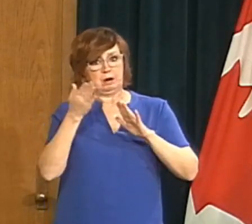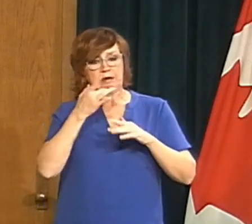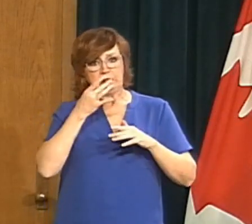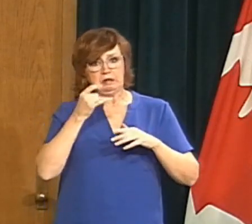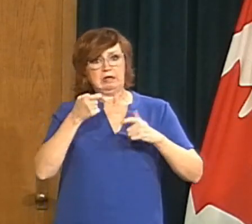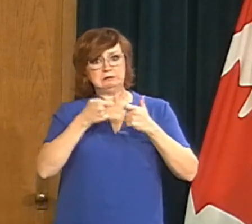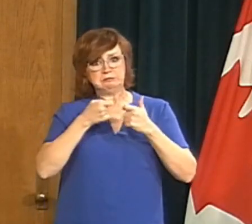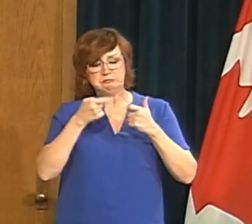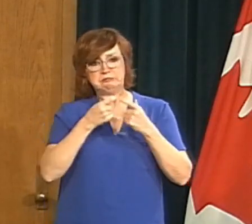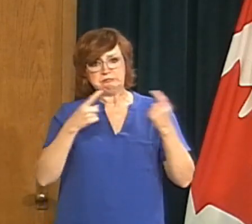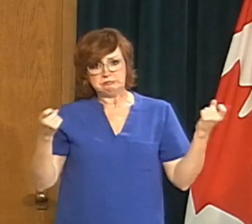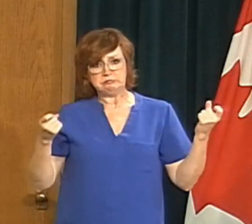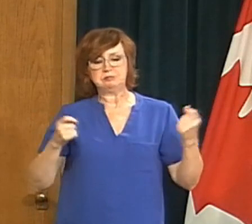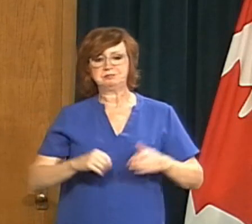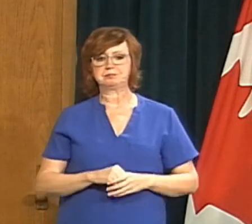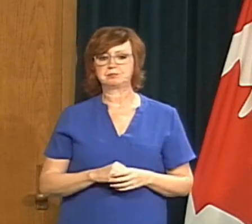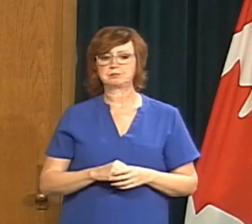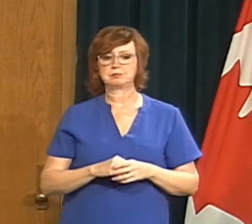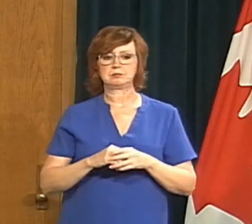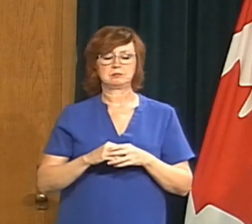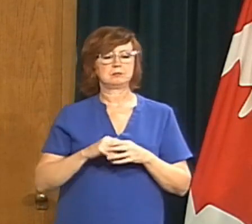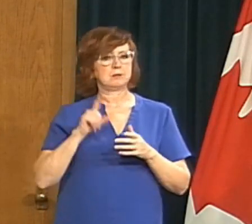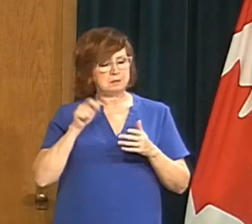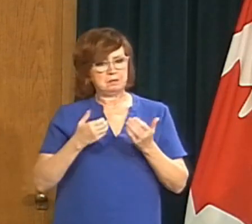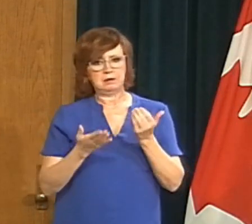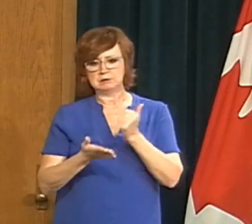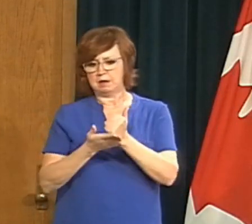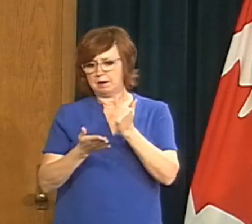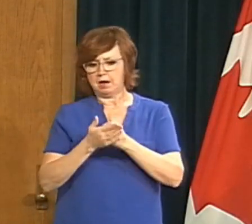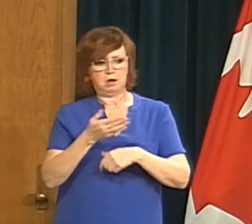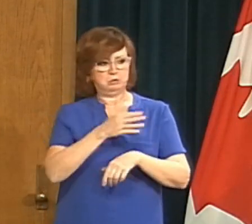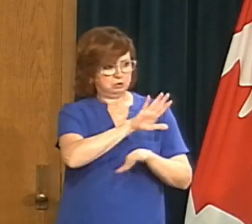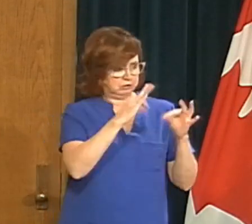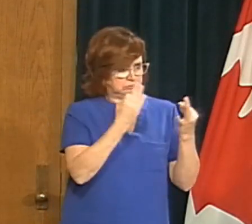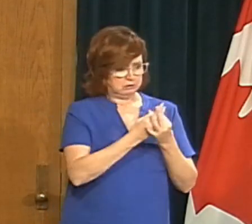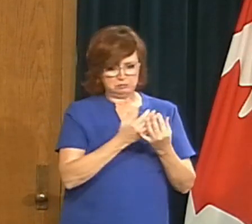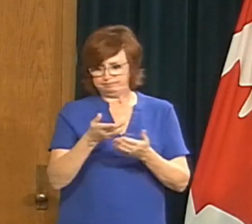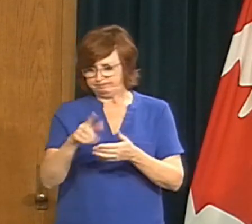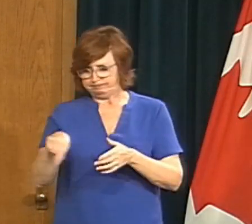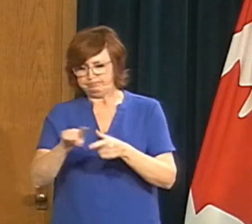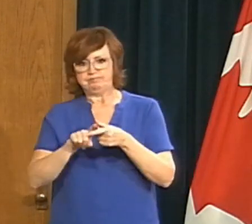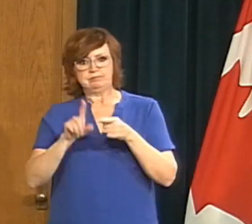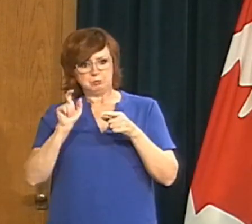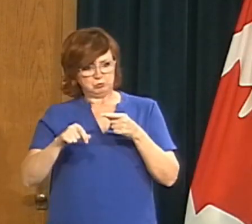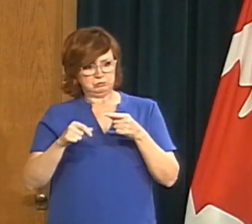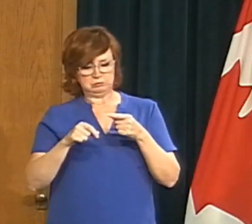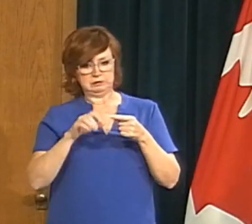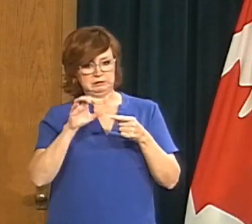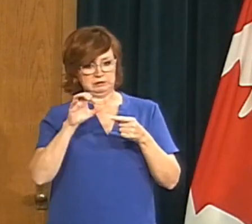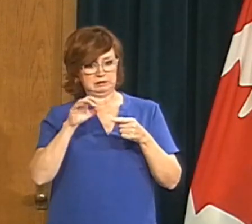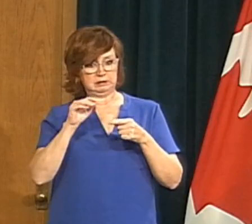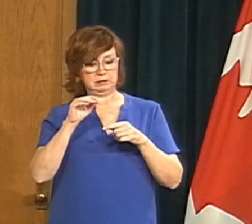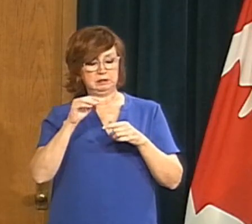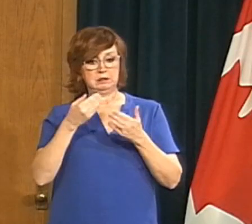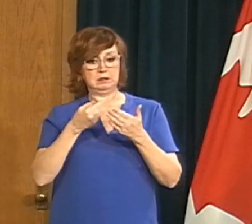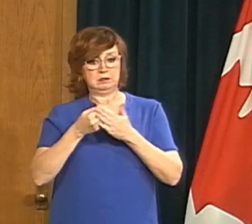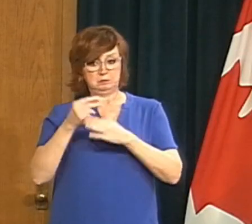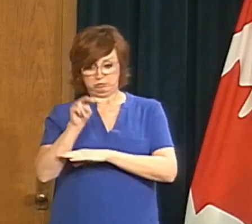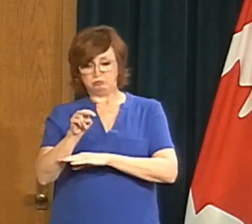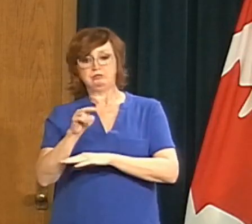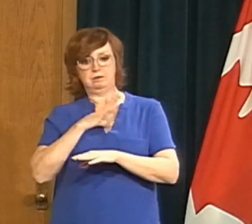of those childcare requests from each of those families. And we still have a significant number of spaces available in the school-based